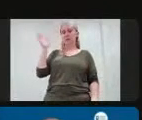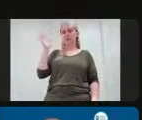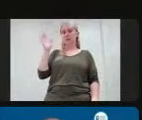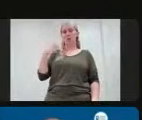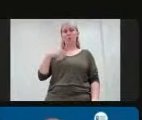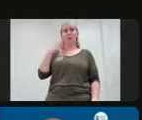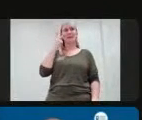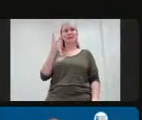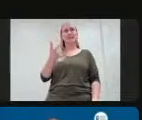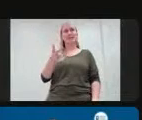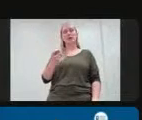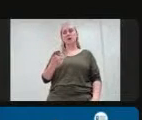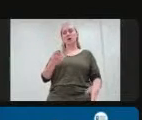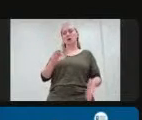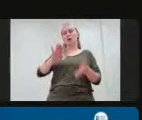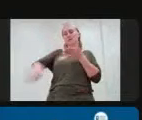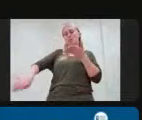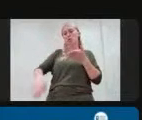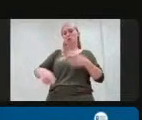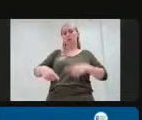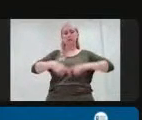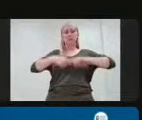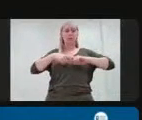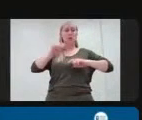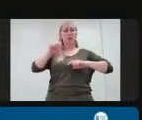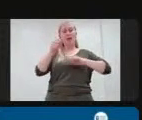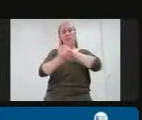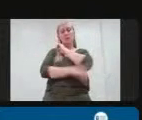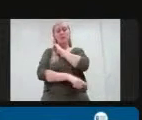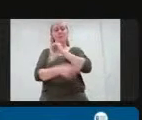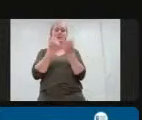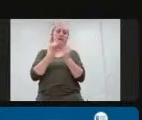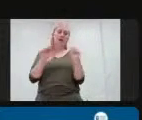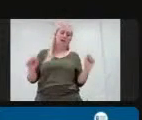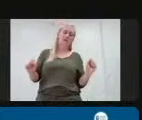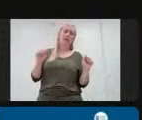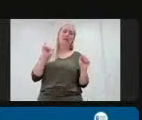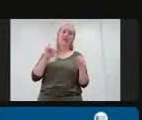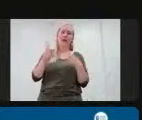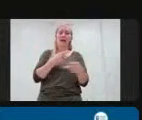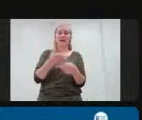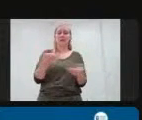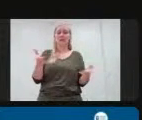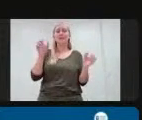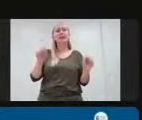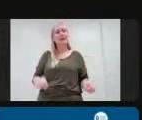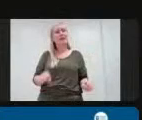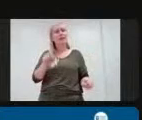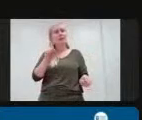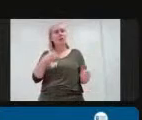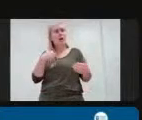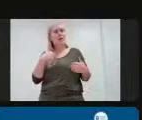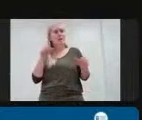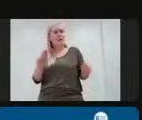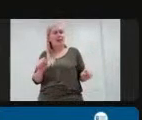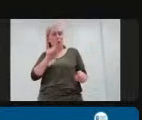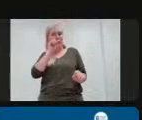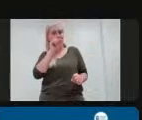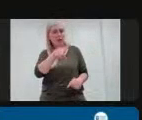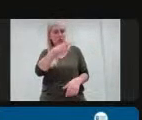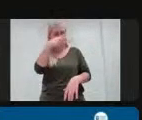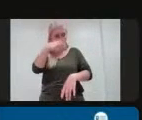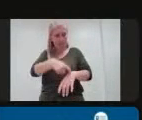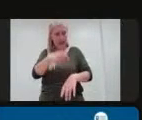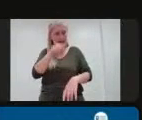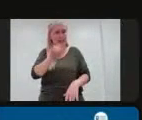expulsion, suspensions, or other kind of discipline safety issues go up, we need to have the ability to ask the question. That doesn't mean it's